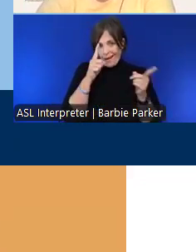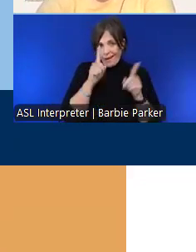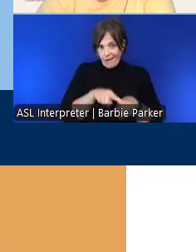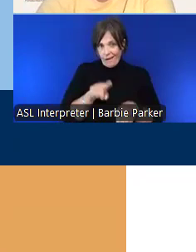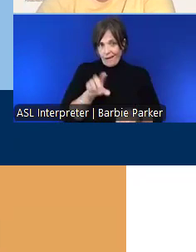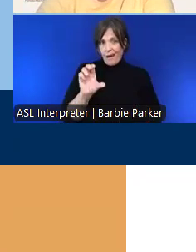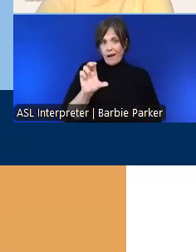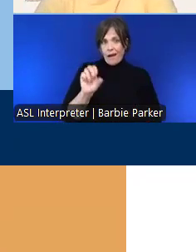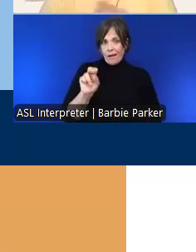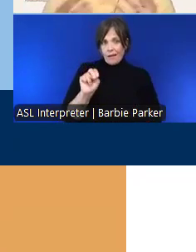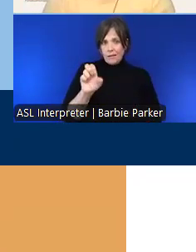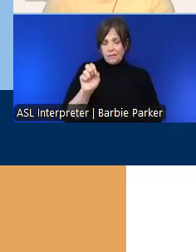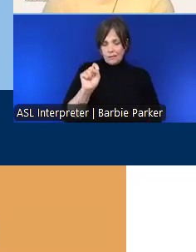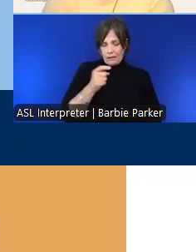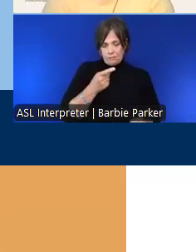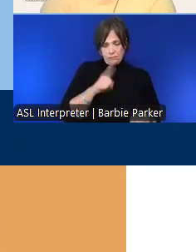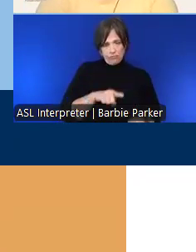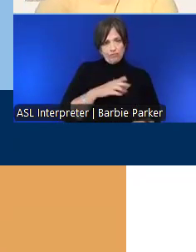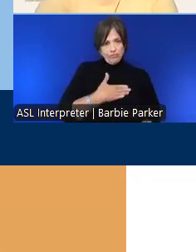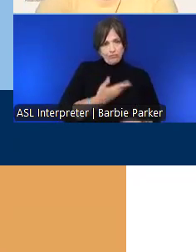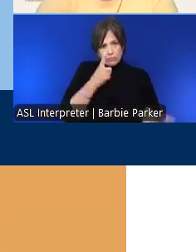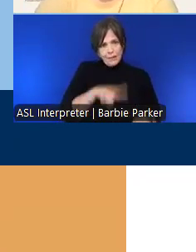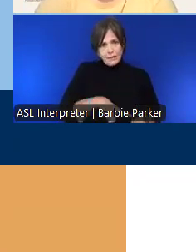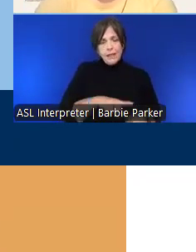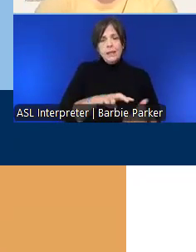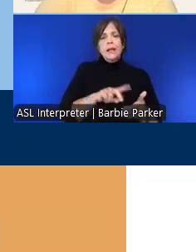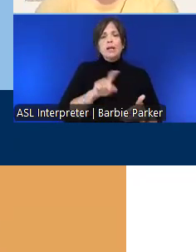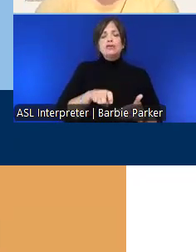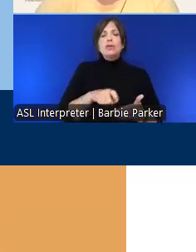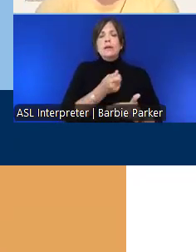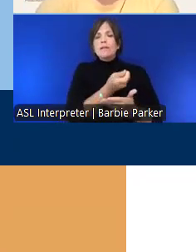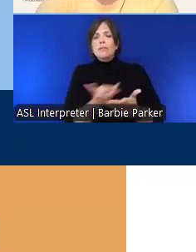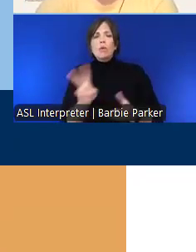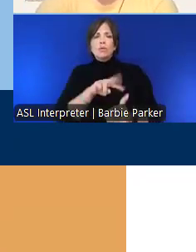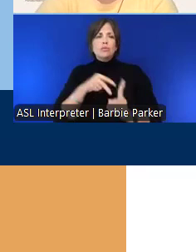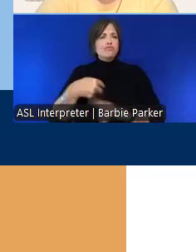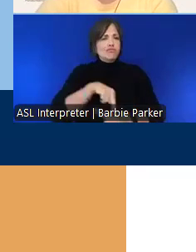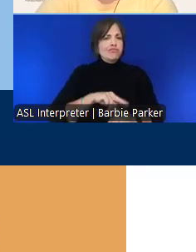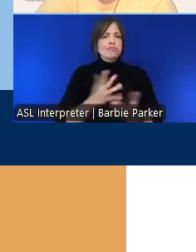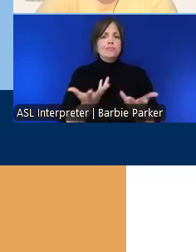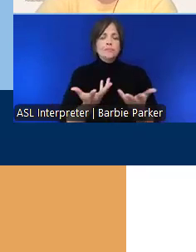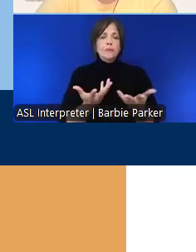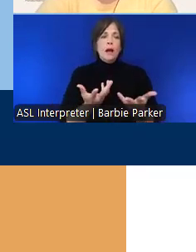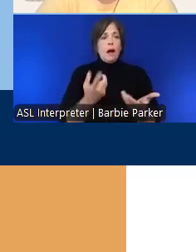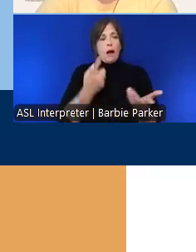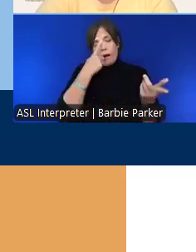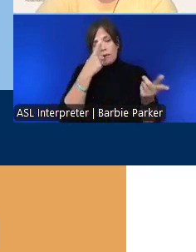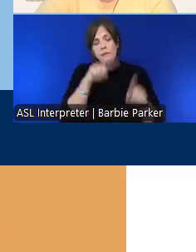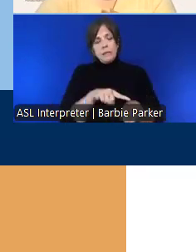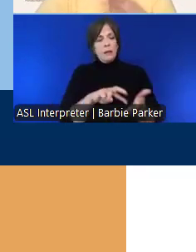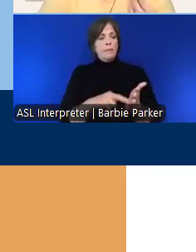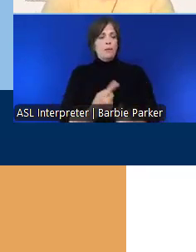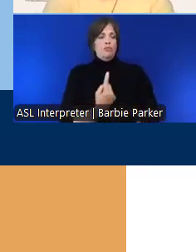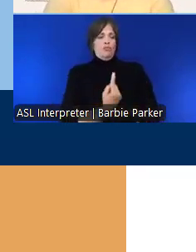or needs to be multifaceted. When we're speaking about consent, it is not just about